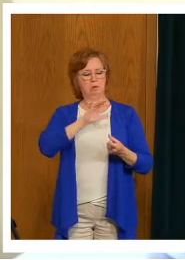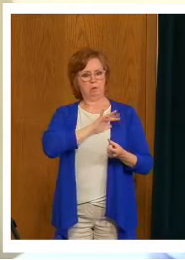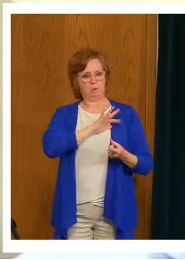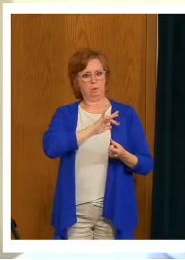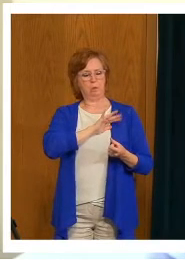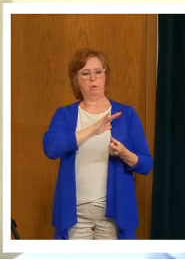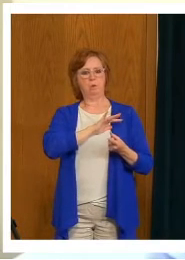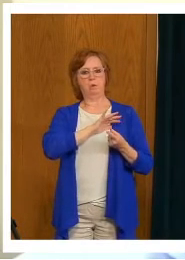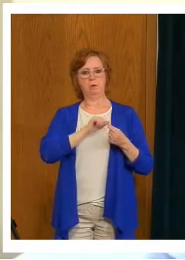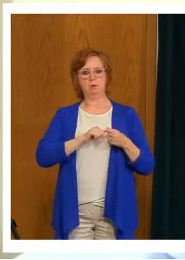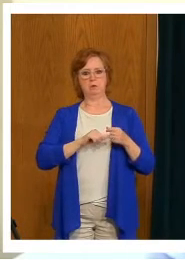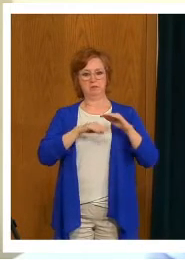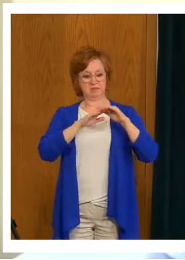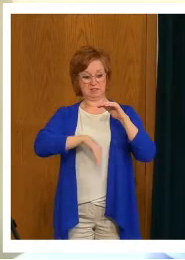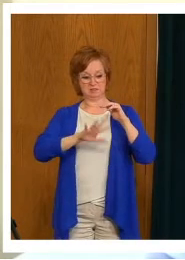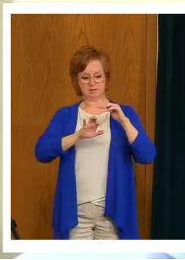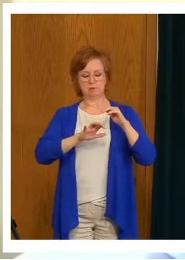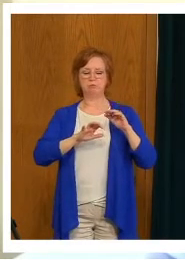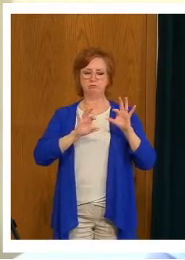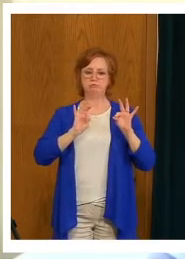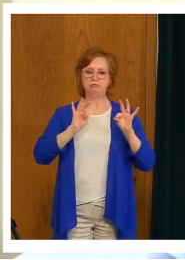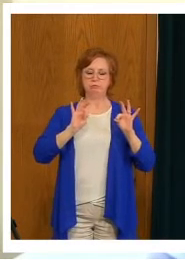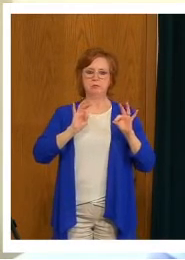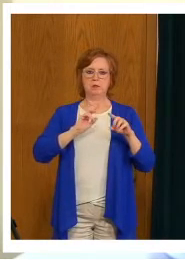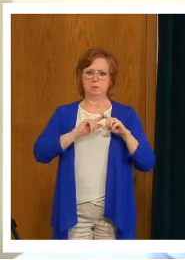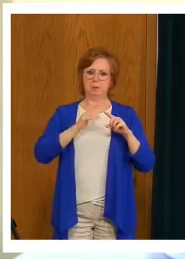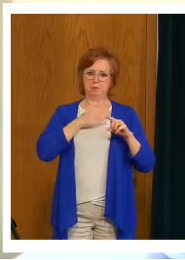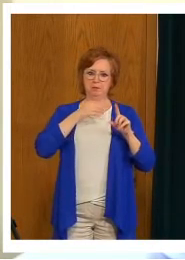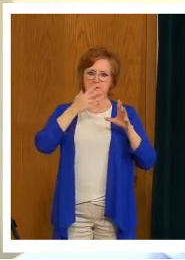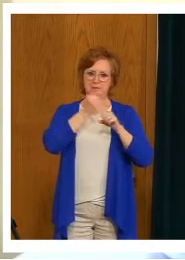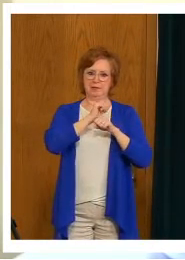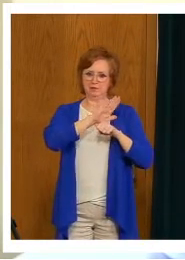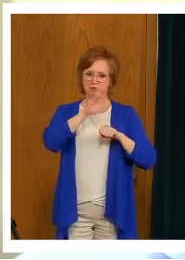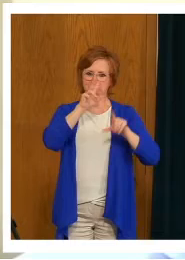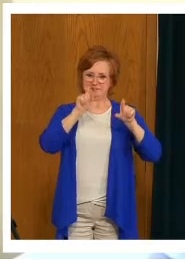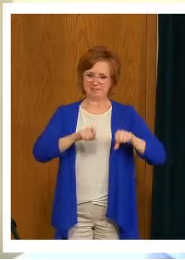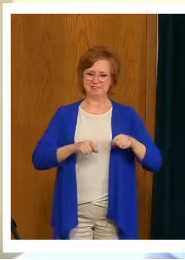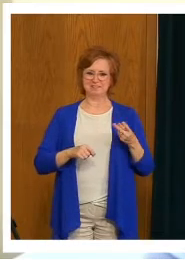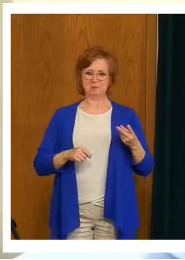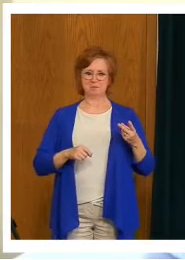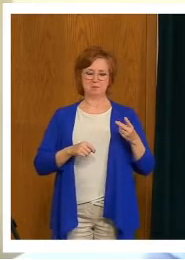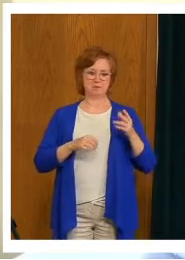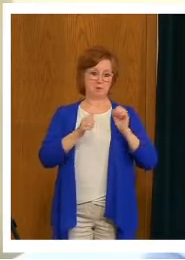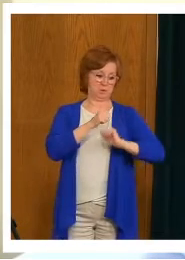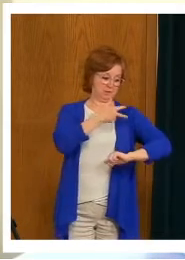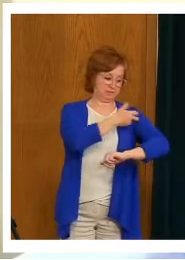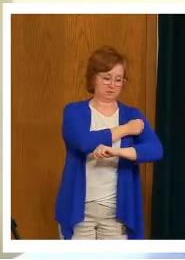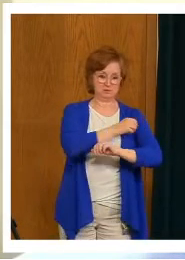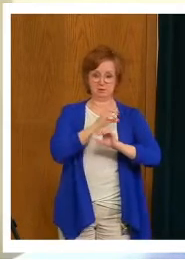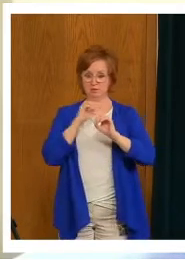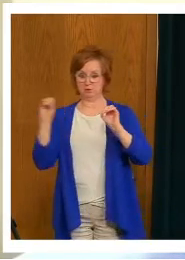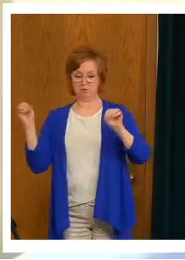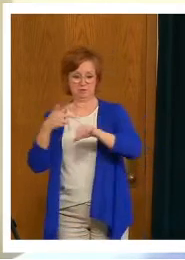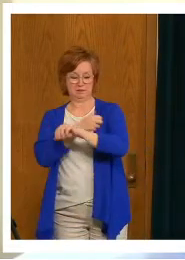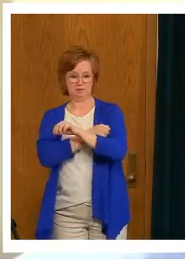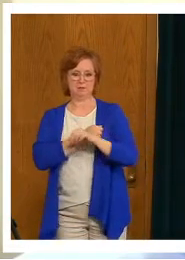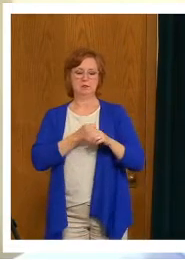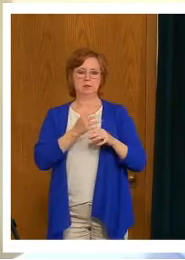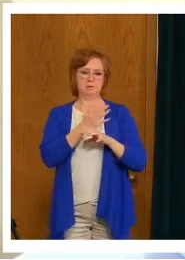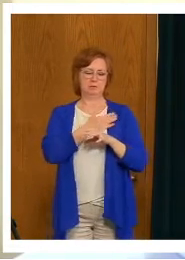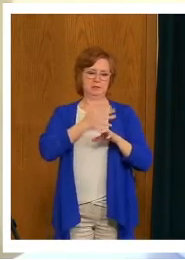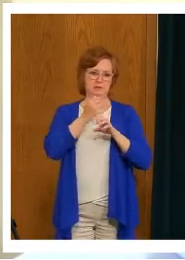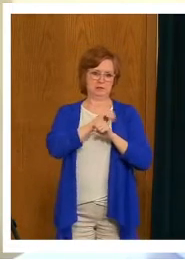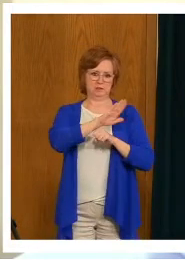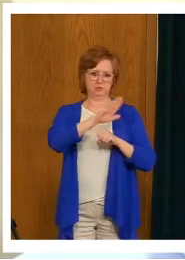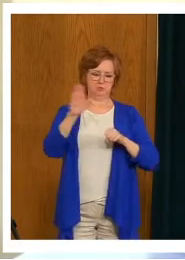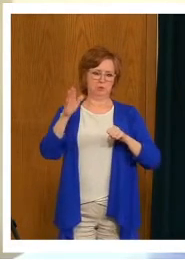we are not missing cases. If you are unvaccinated, but even if you are vaccinated, if you have symptoms, get tested. That